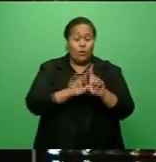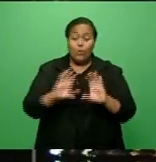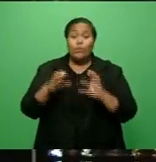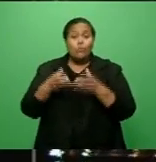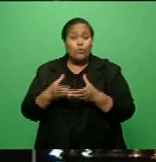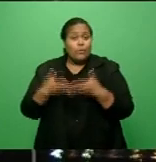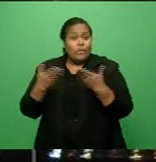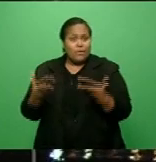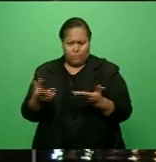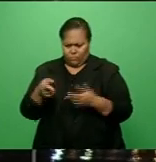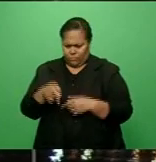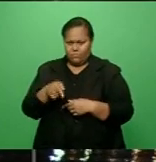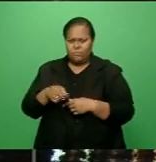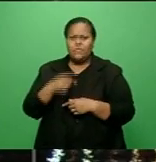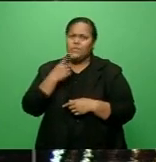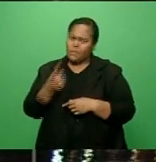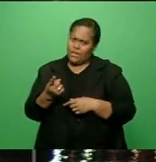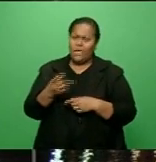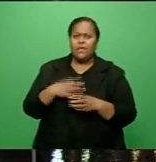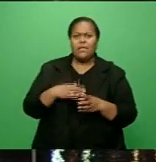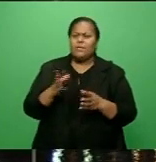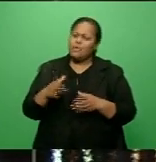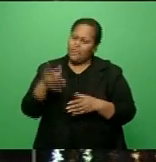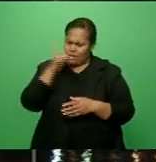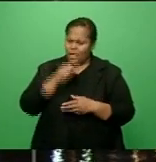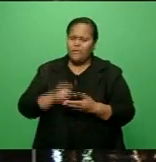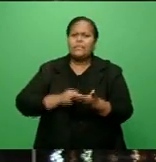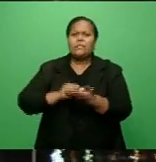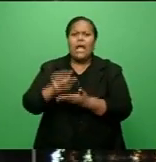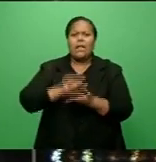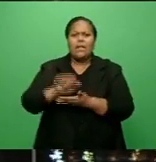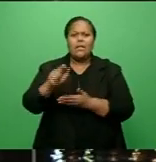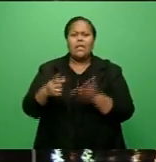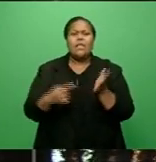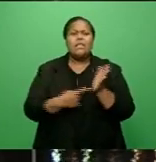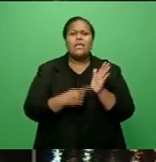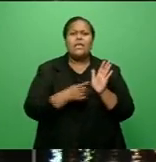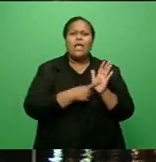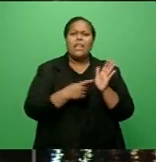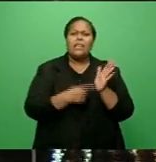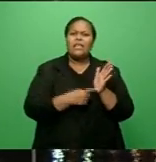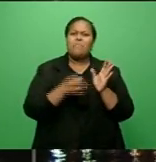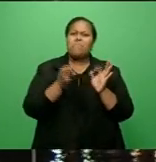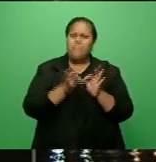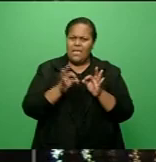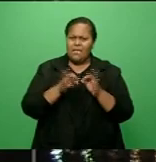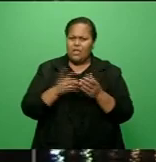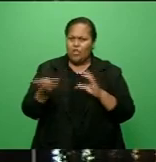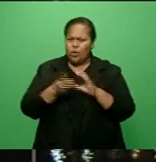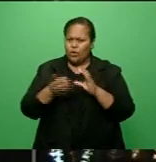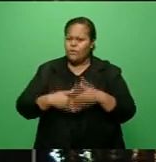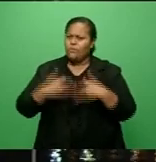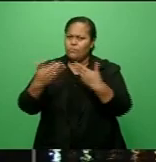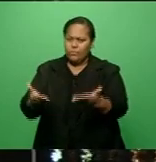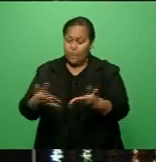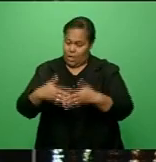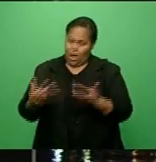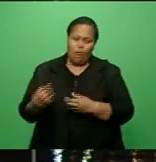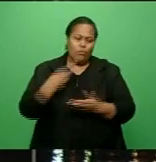of Itauke land leases under cover of TLTB documentation, and all 4 have been referred to FICAC.